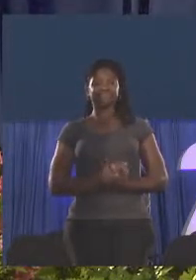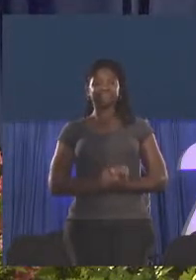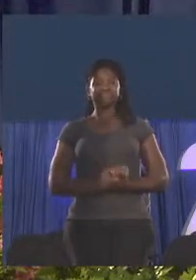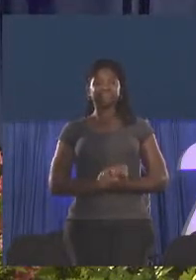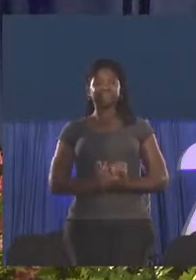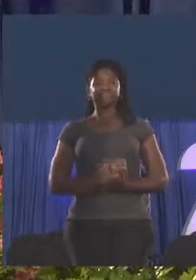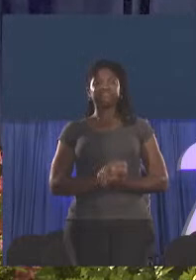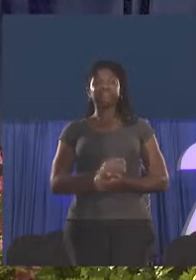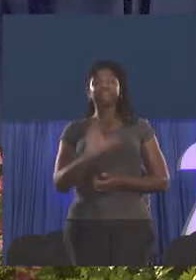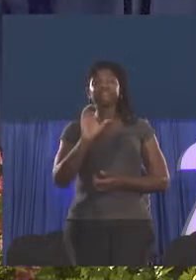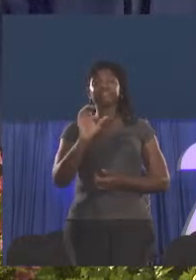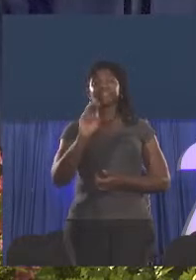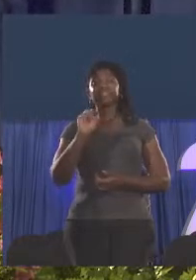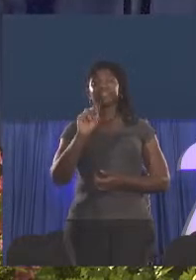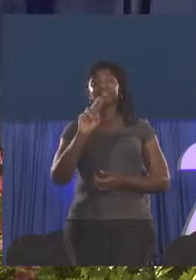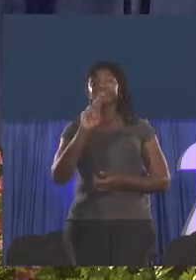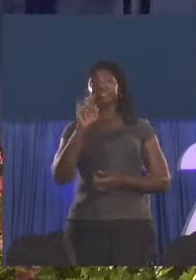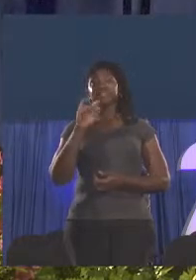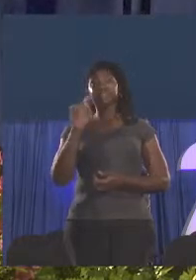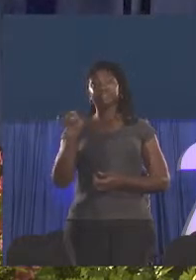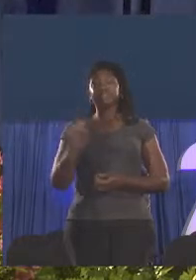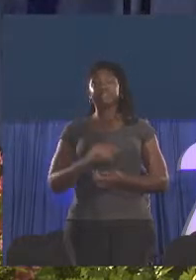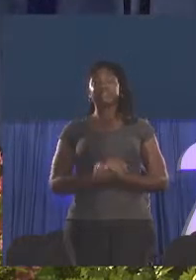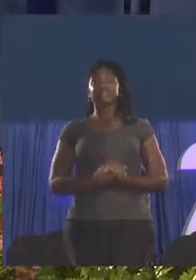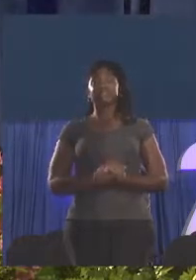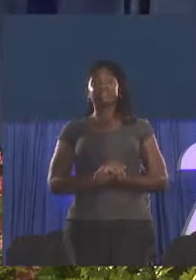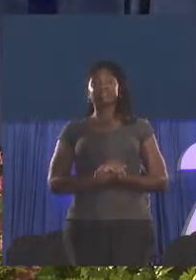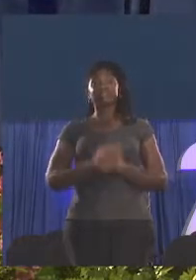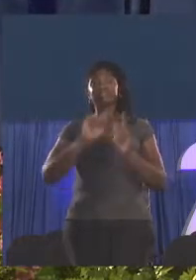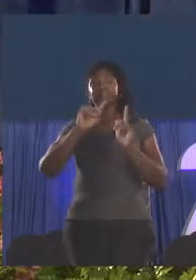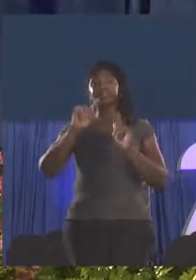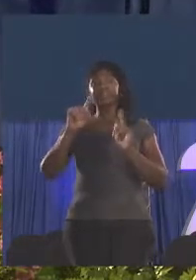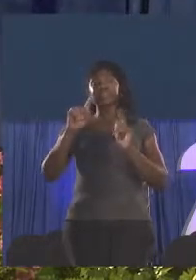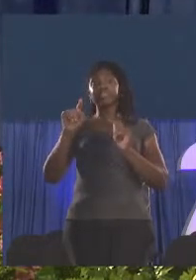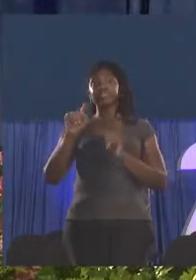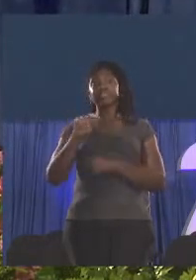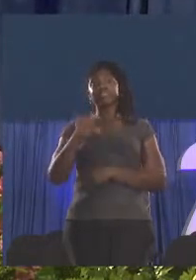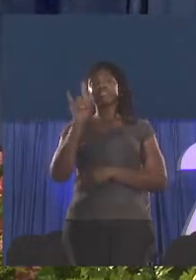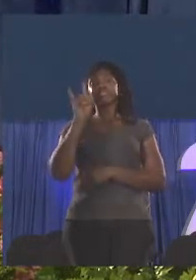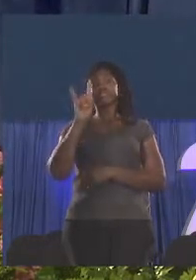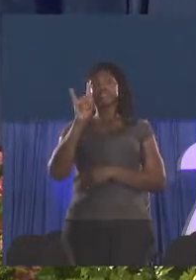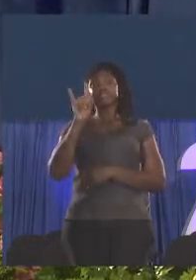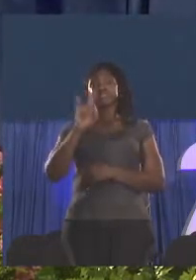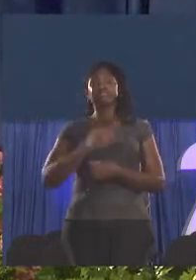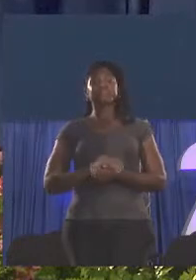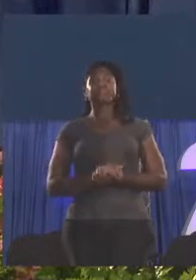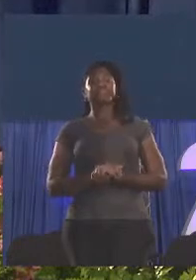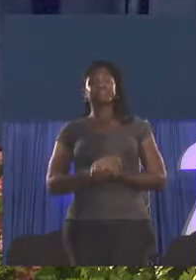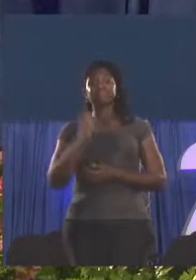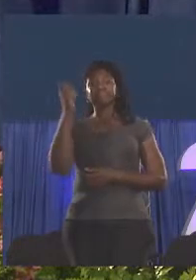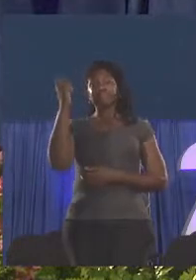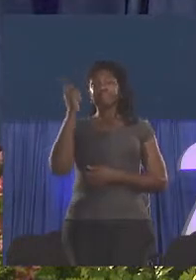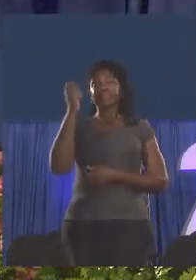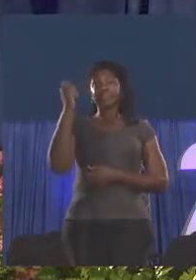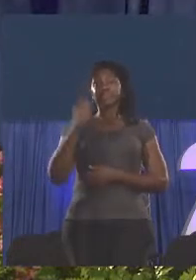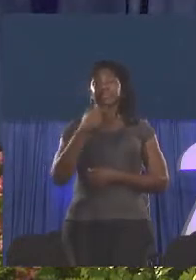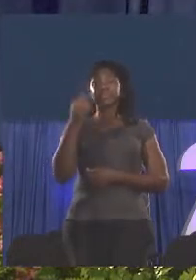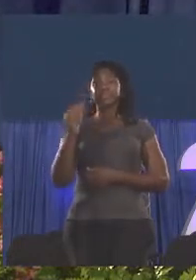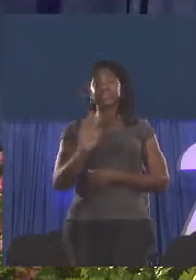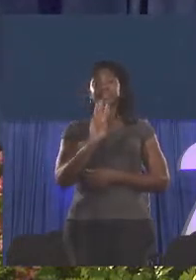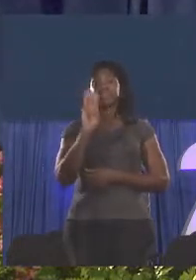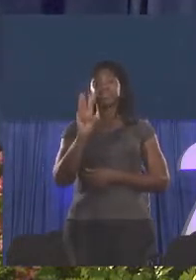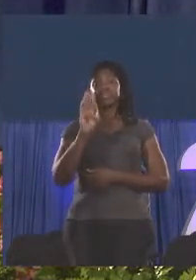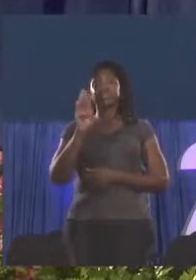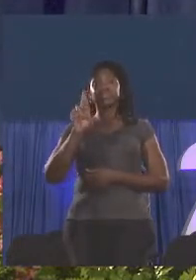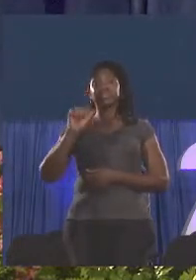Kylie A. Muniz, attending University of Texas, Austin, recipient of the G.W.